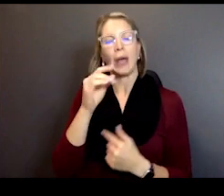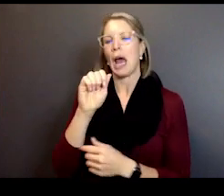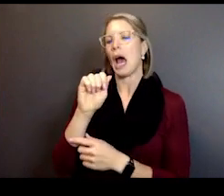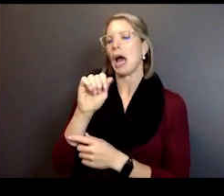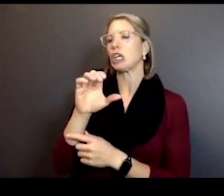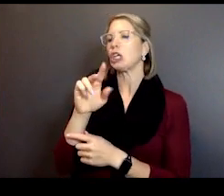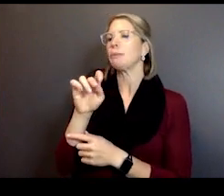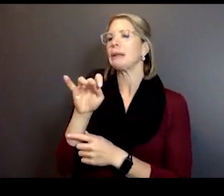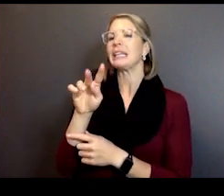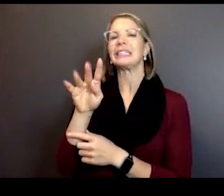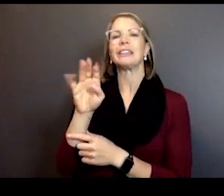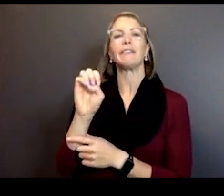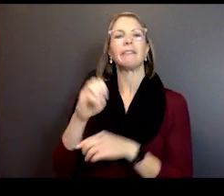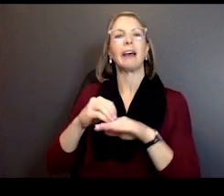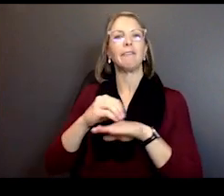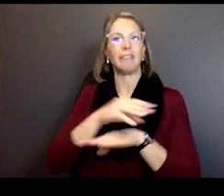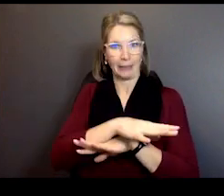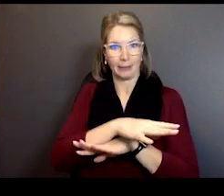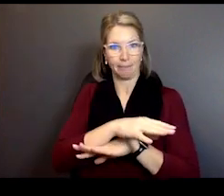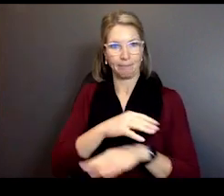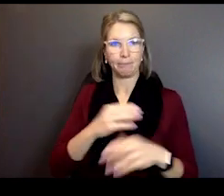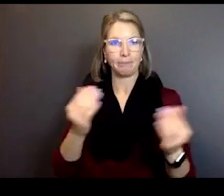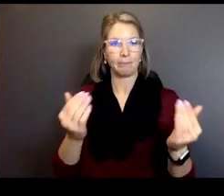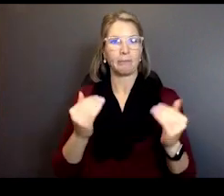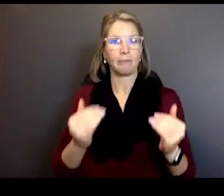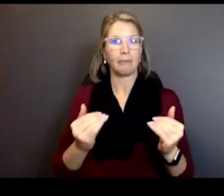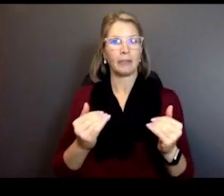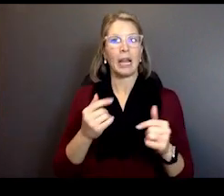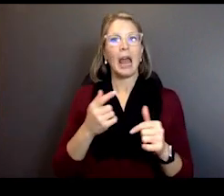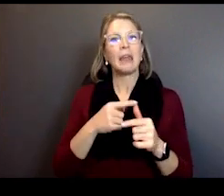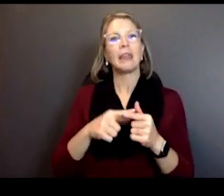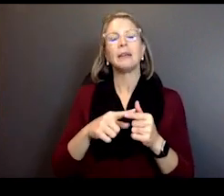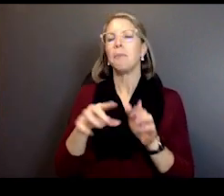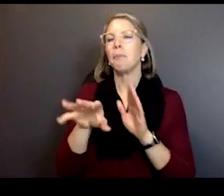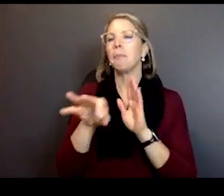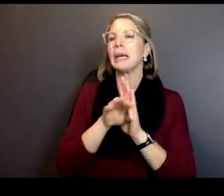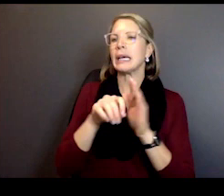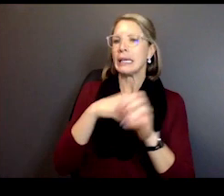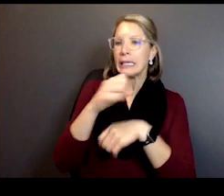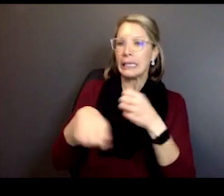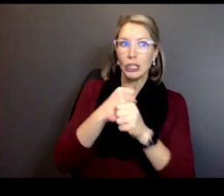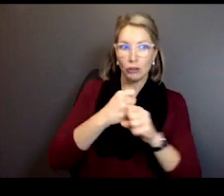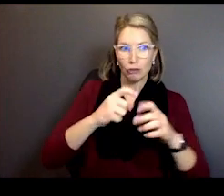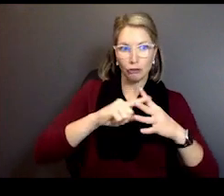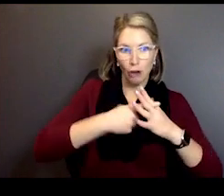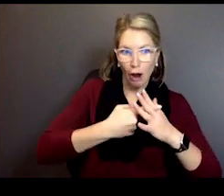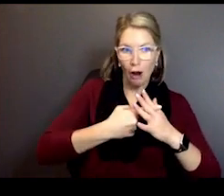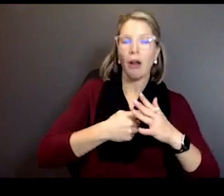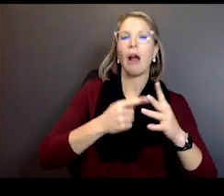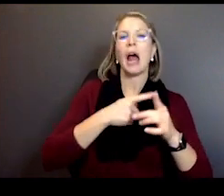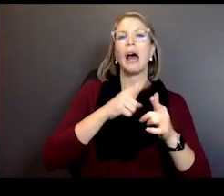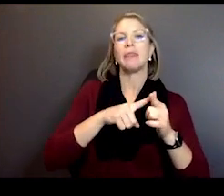Finally, in the 3rd column, provide the year the impairment began and meet the selections you listed.